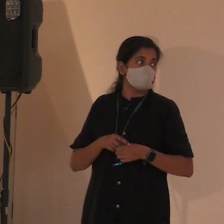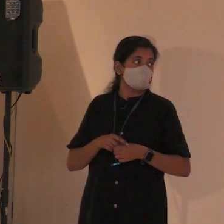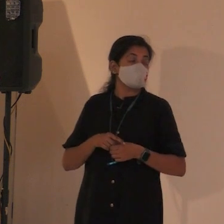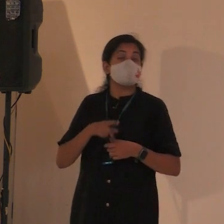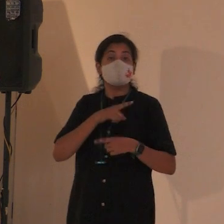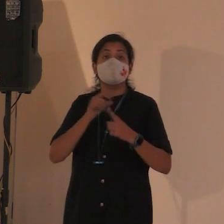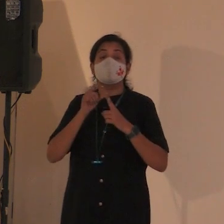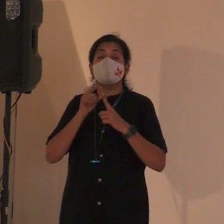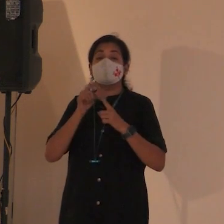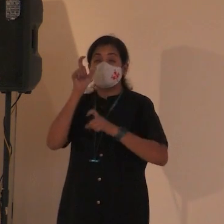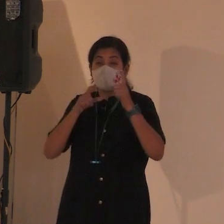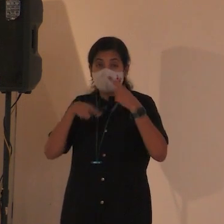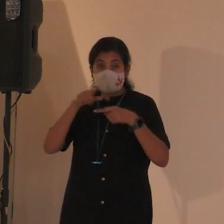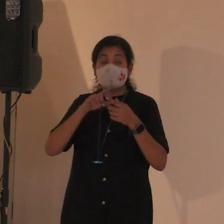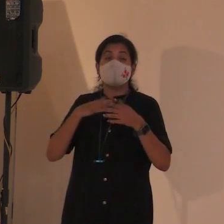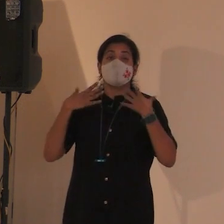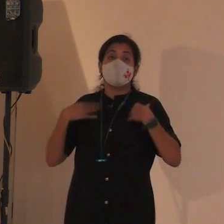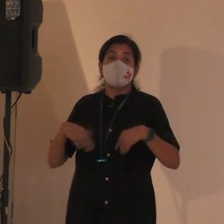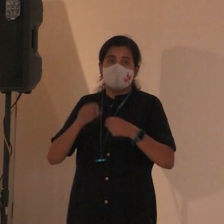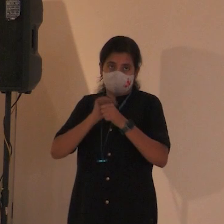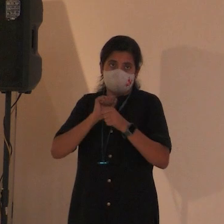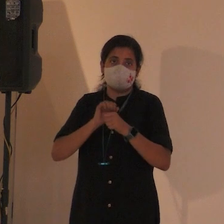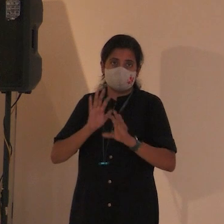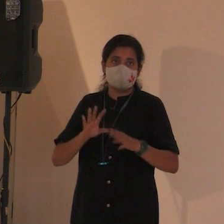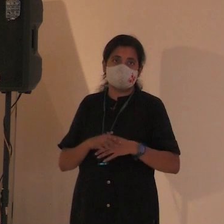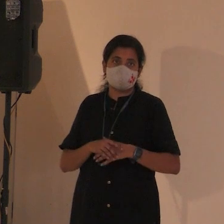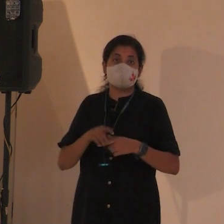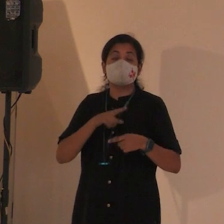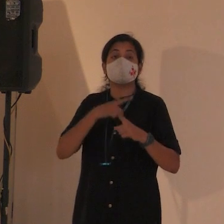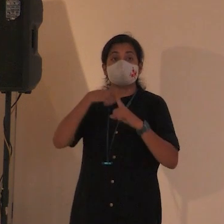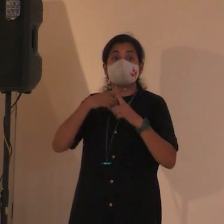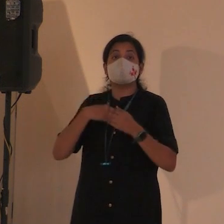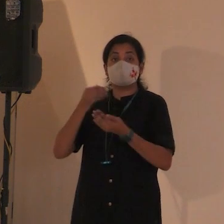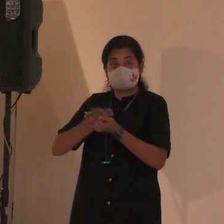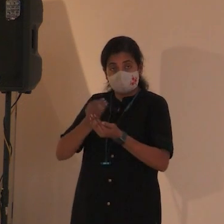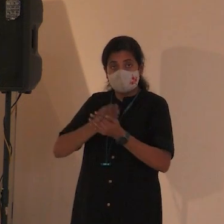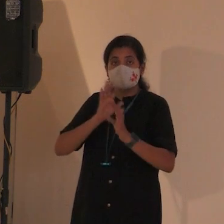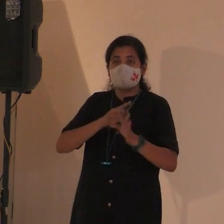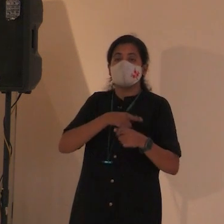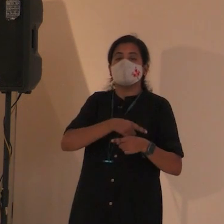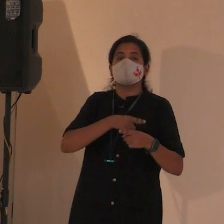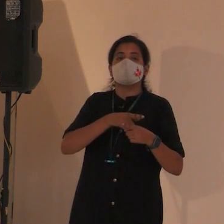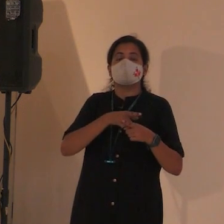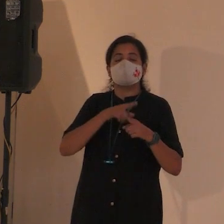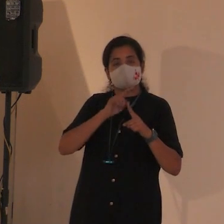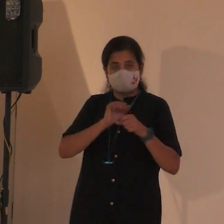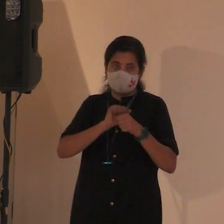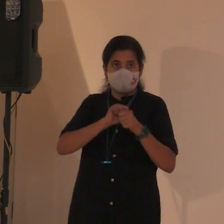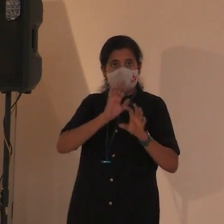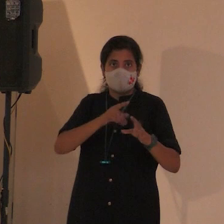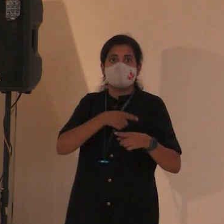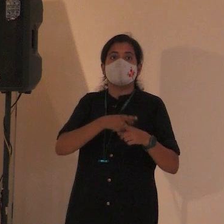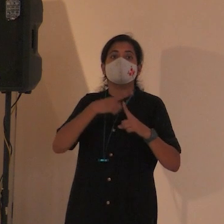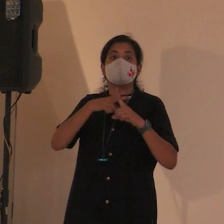public history, public health. And he has curated the story of philanthropic organizations. For example,